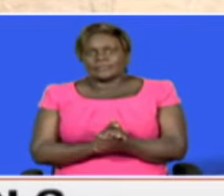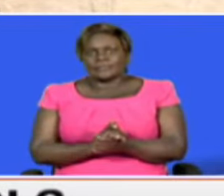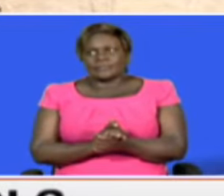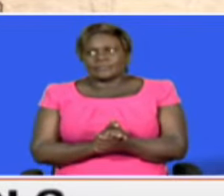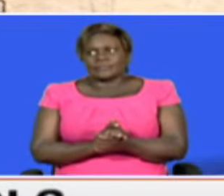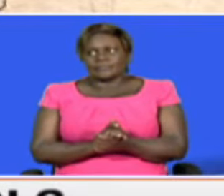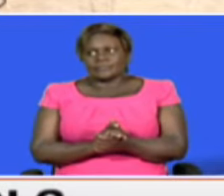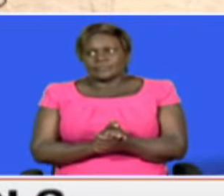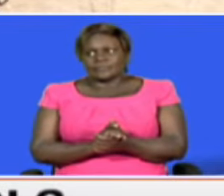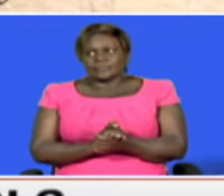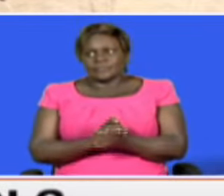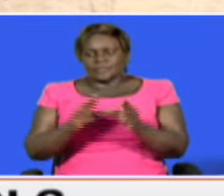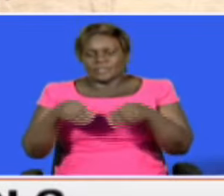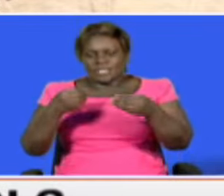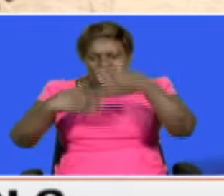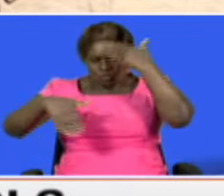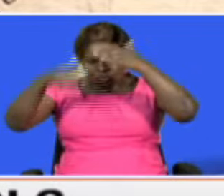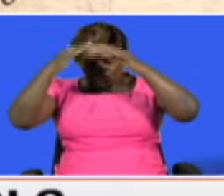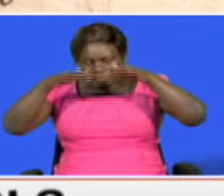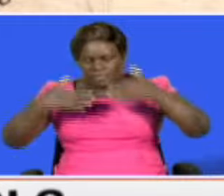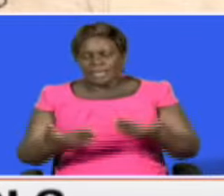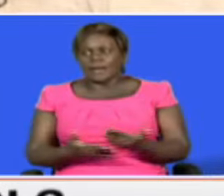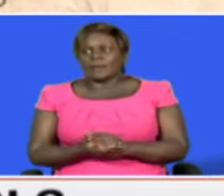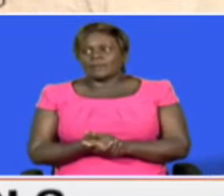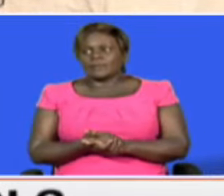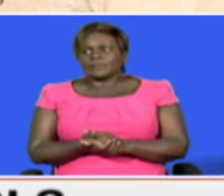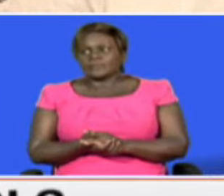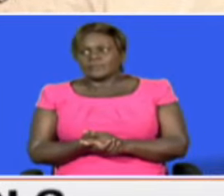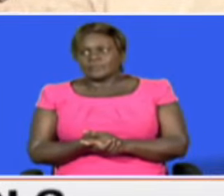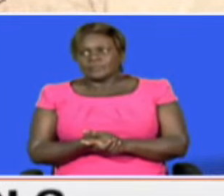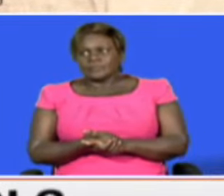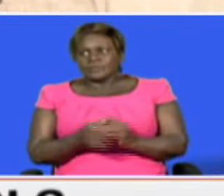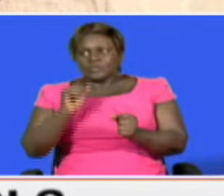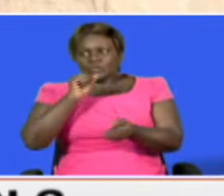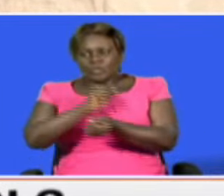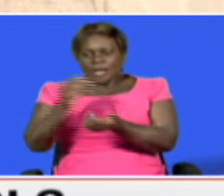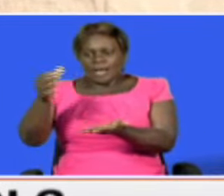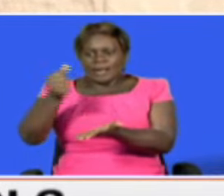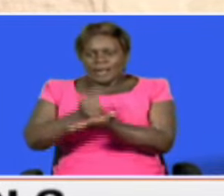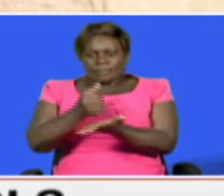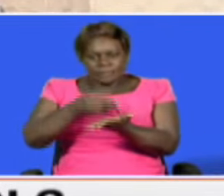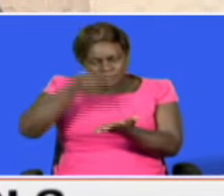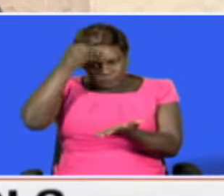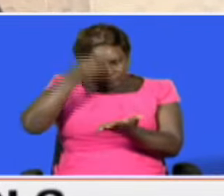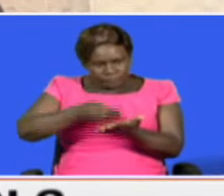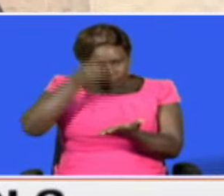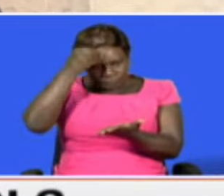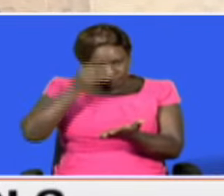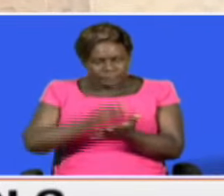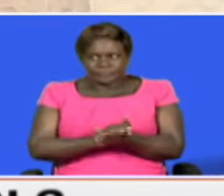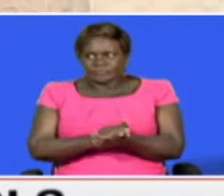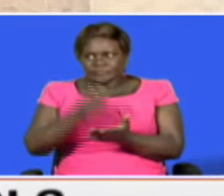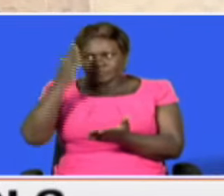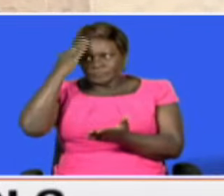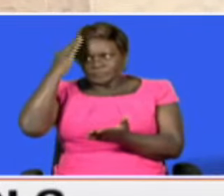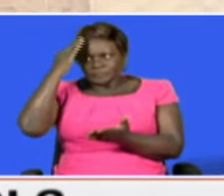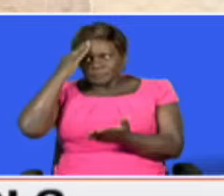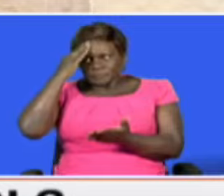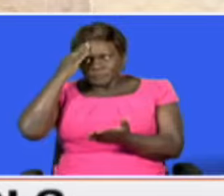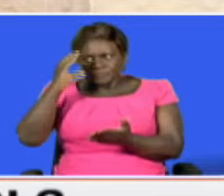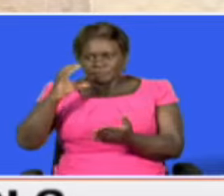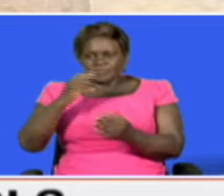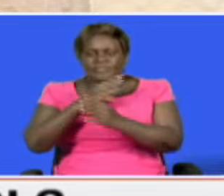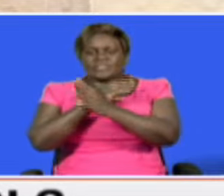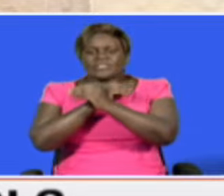do we equip our universities to leverage things like adaptive learning? We know that ChatGPT